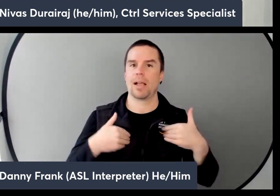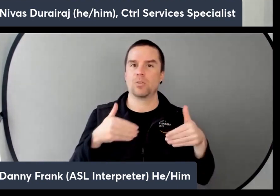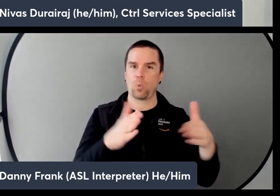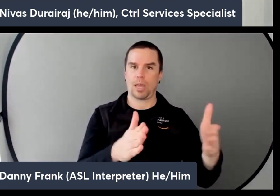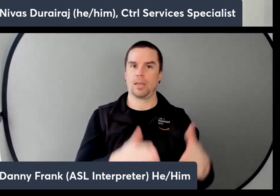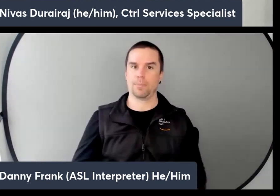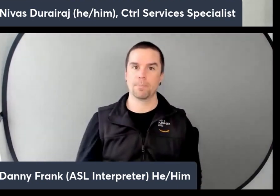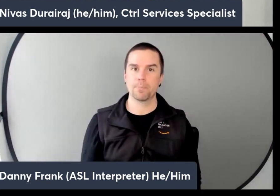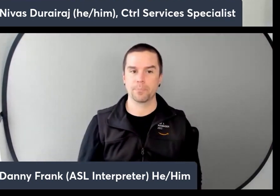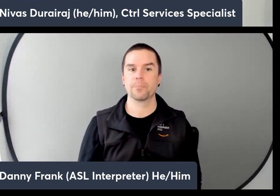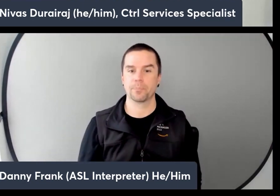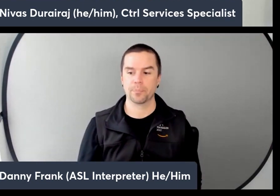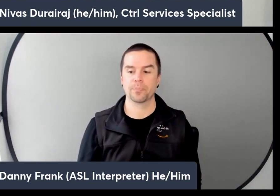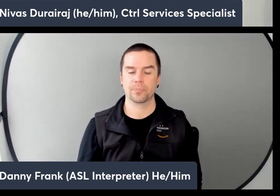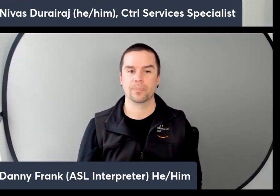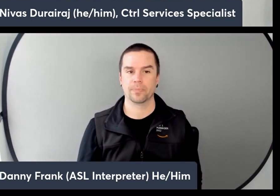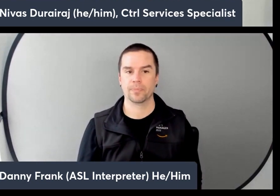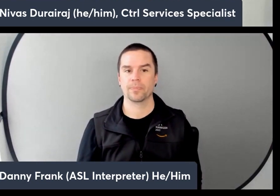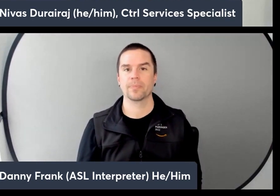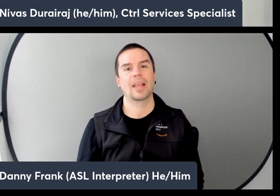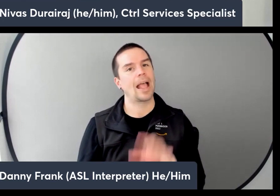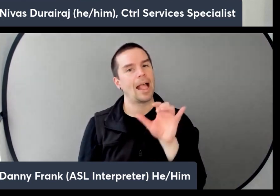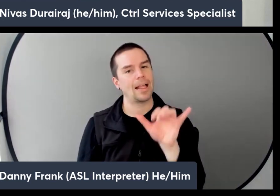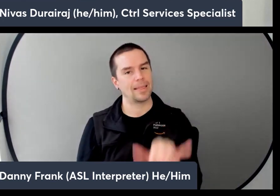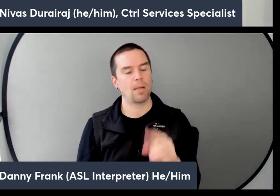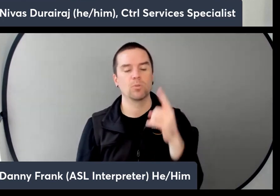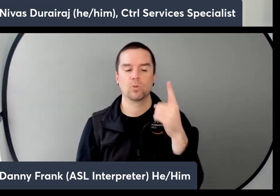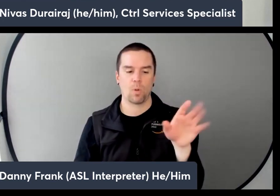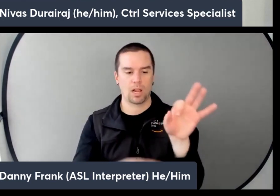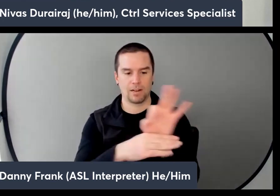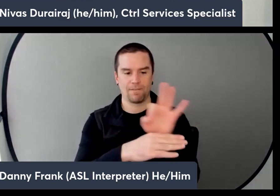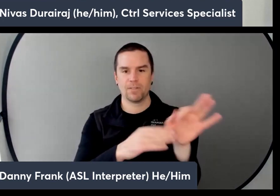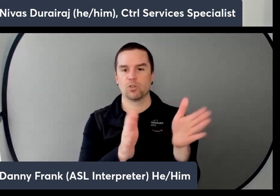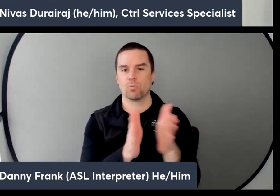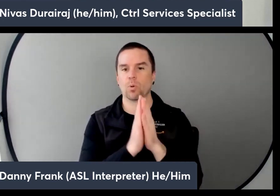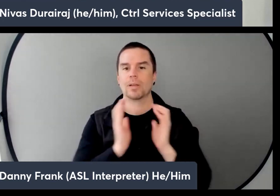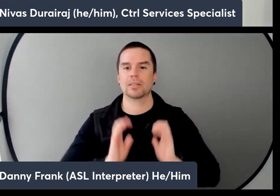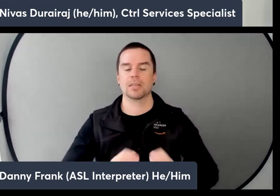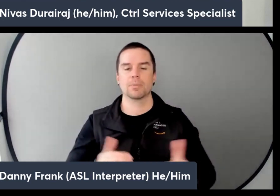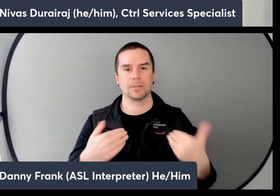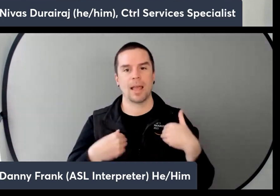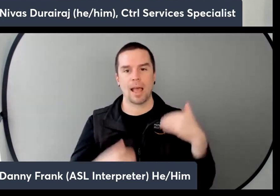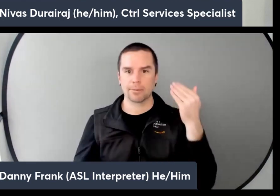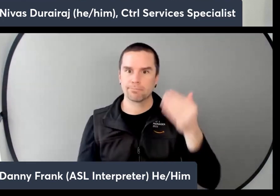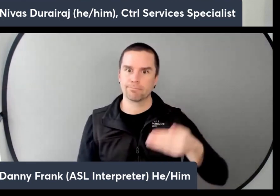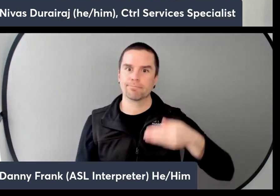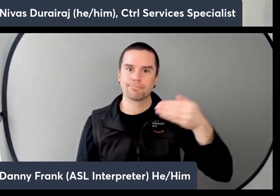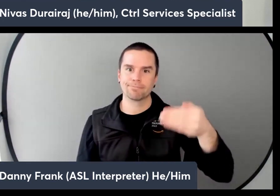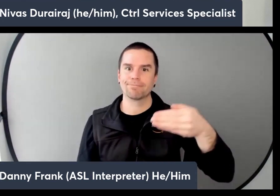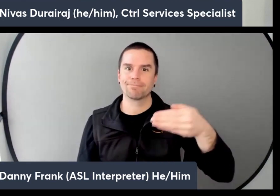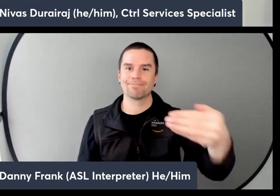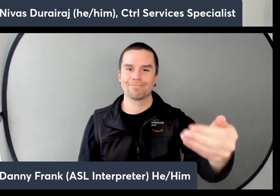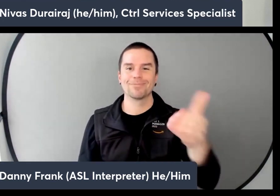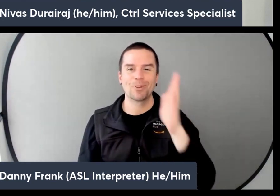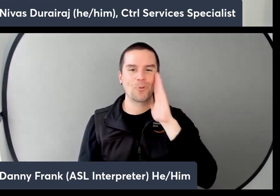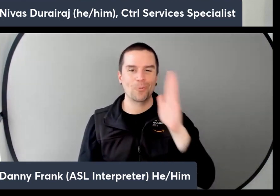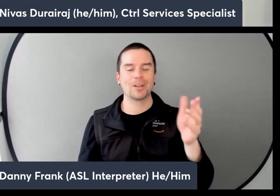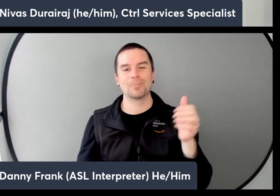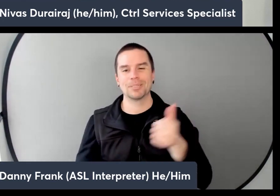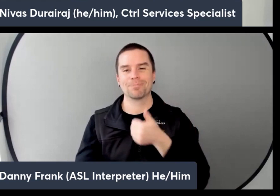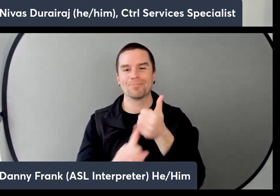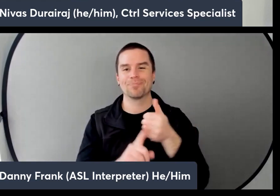really prominent feature request from our customers. So it's definitely going to be useful.